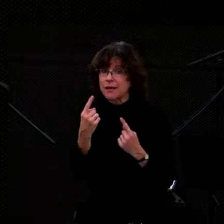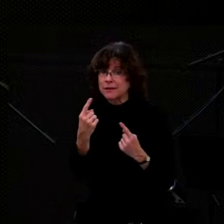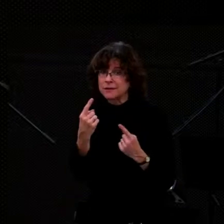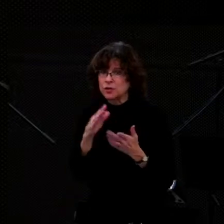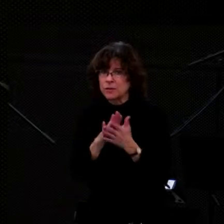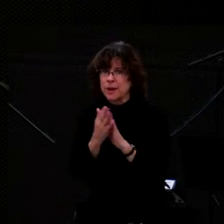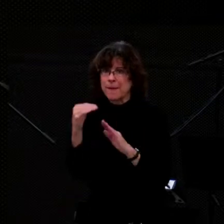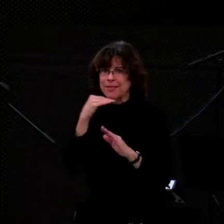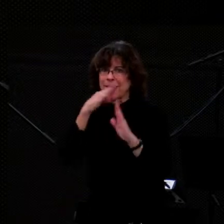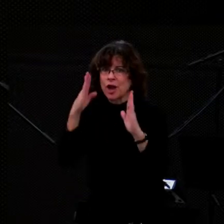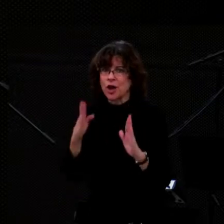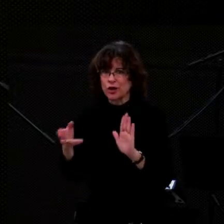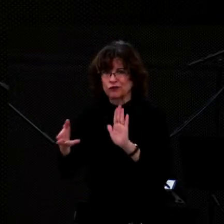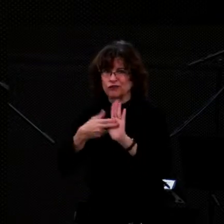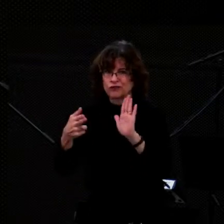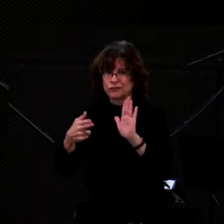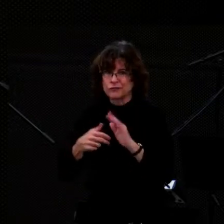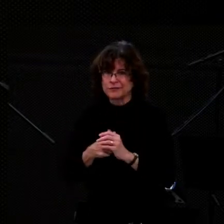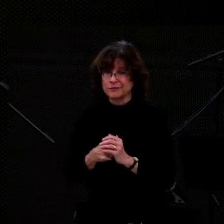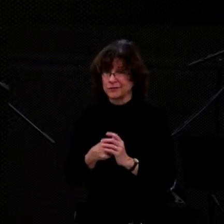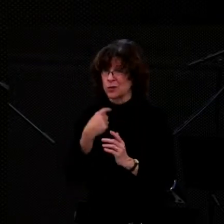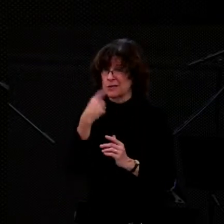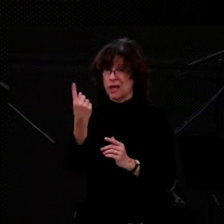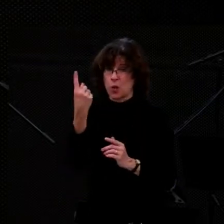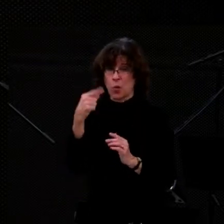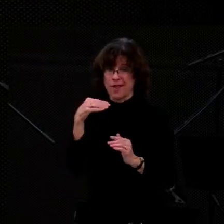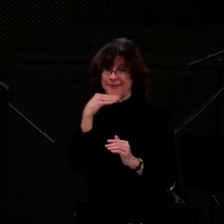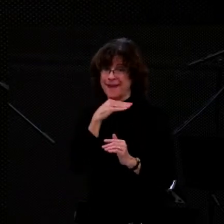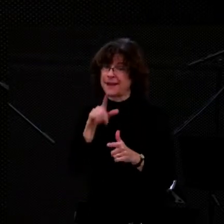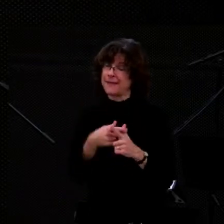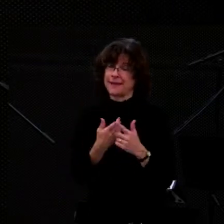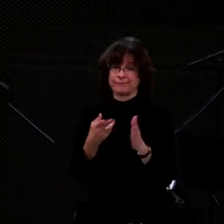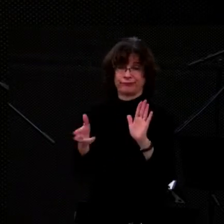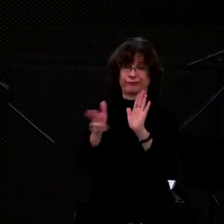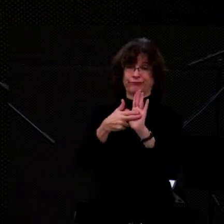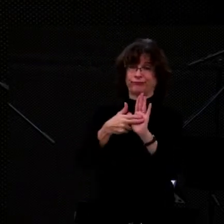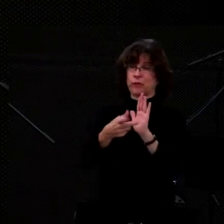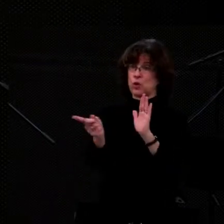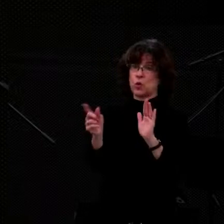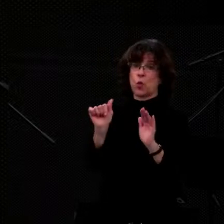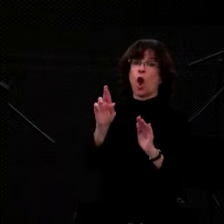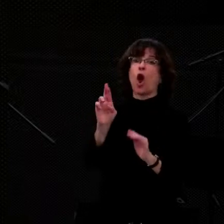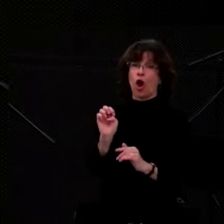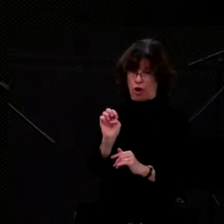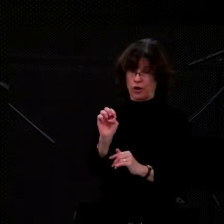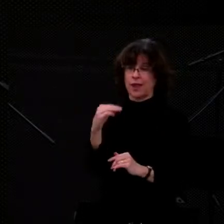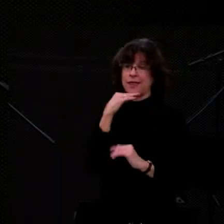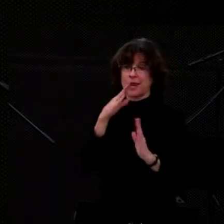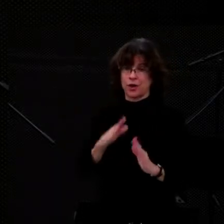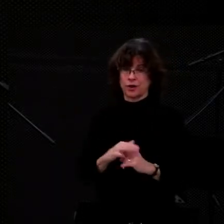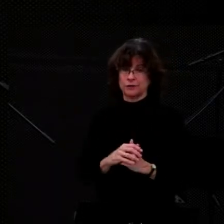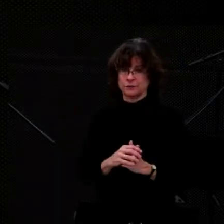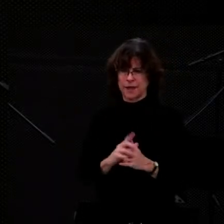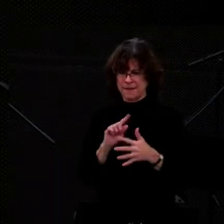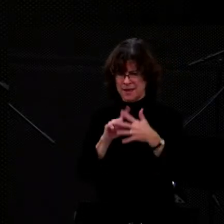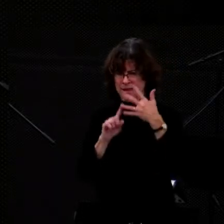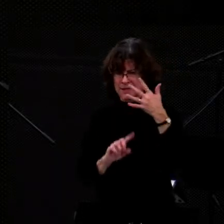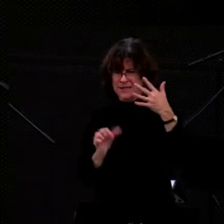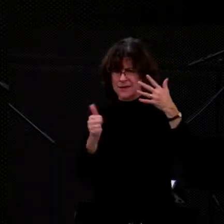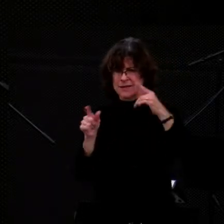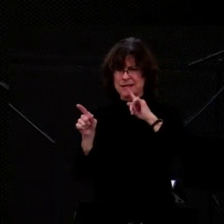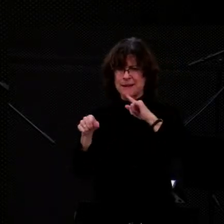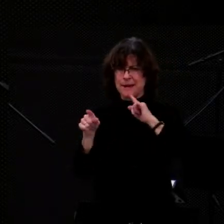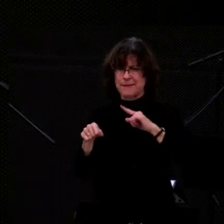one. And we could go through the list of the Ten Commandments and probably find it unbelievably damning.